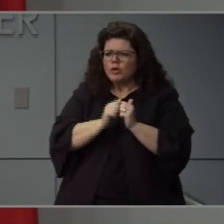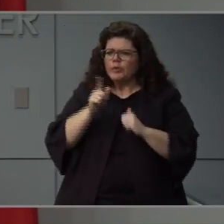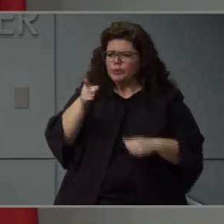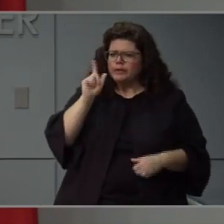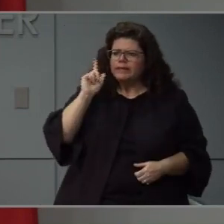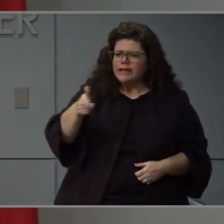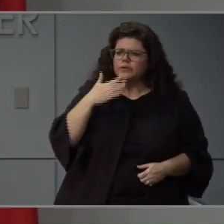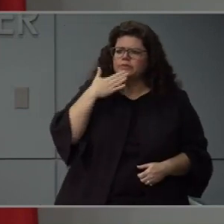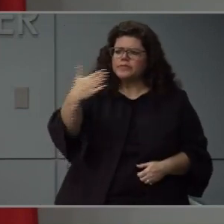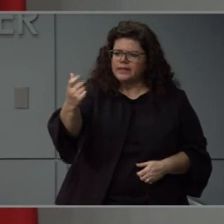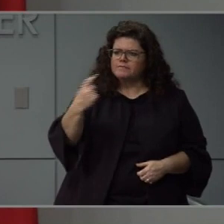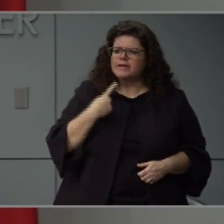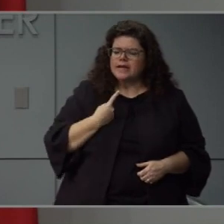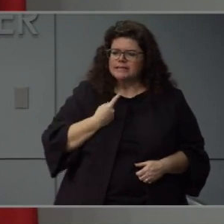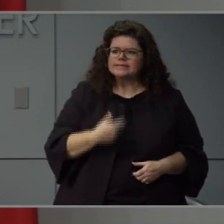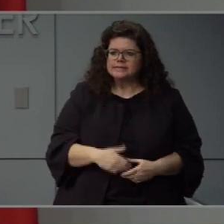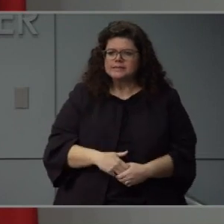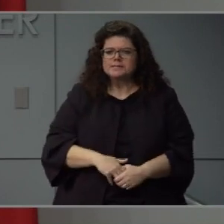that.